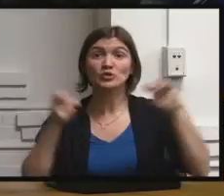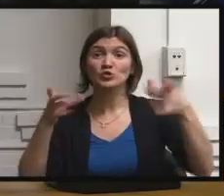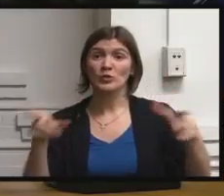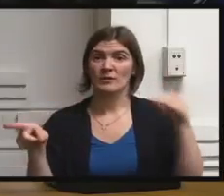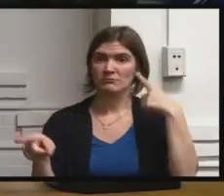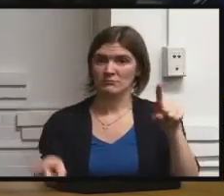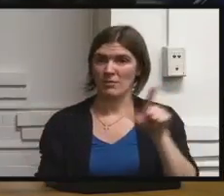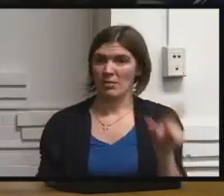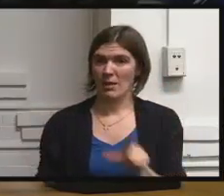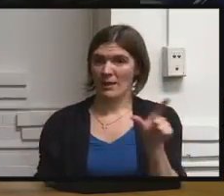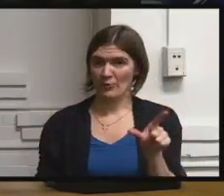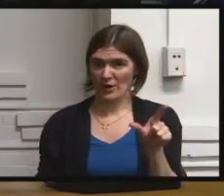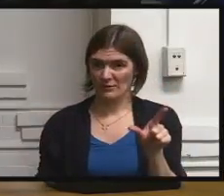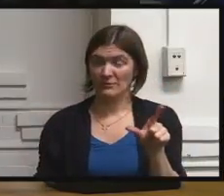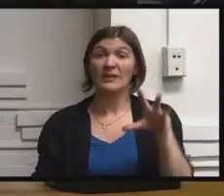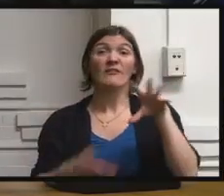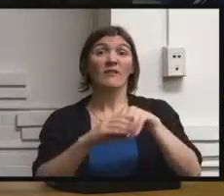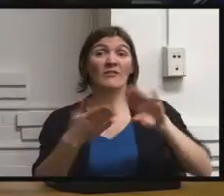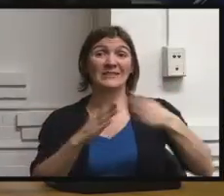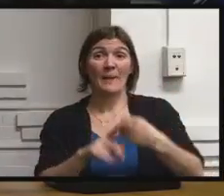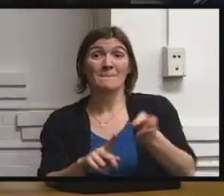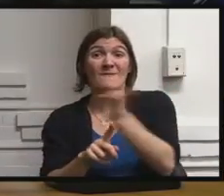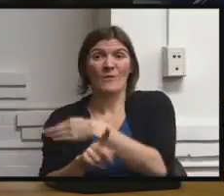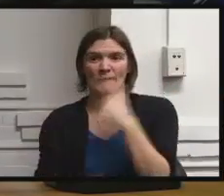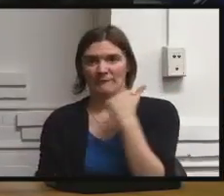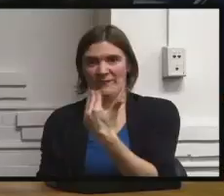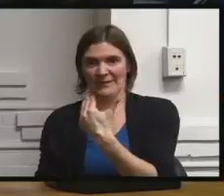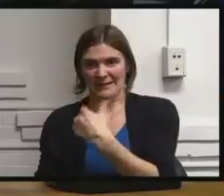director, served the town for 15 years prior to